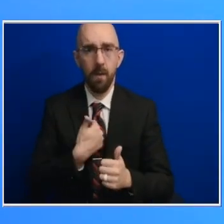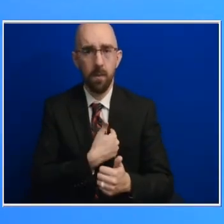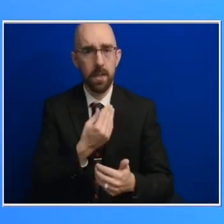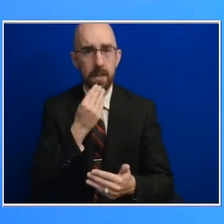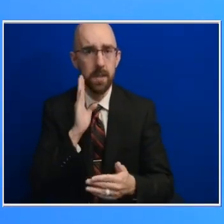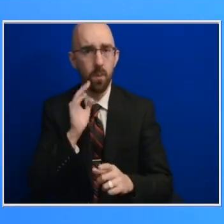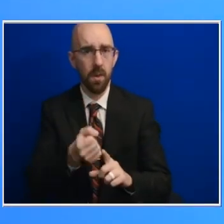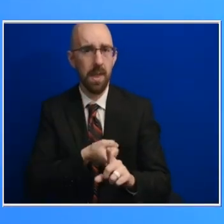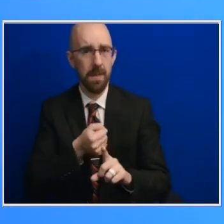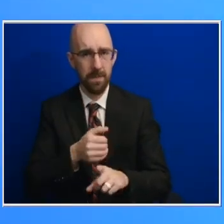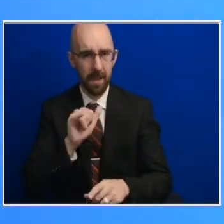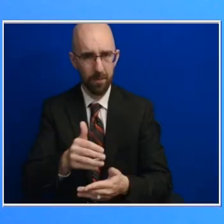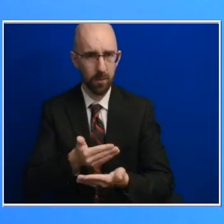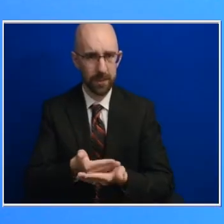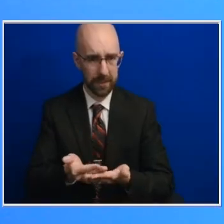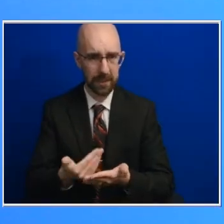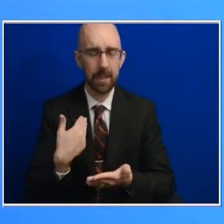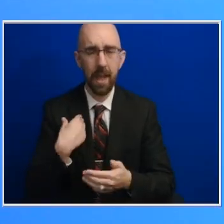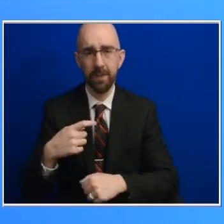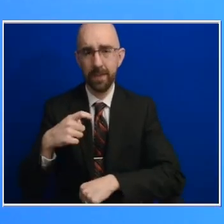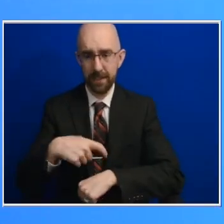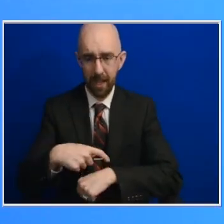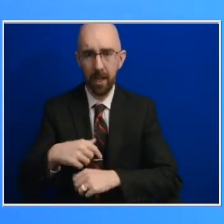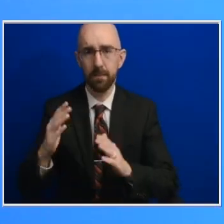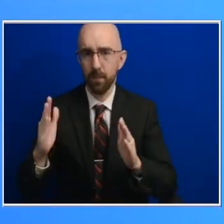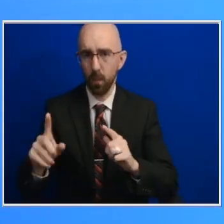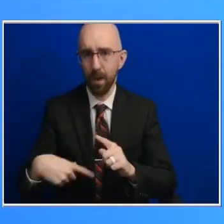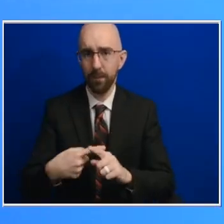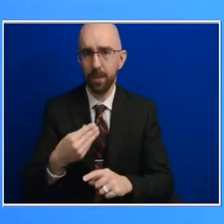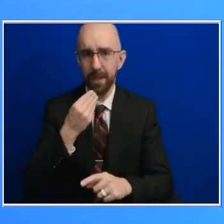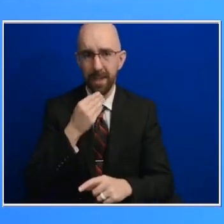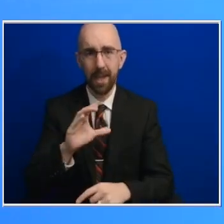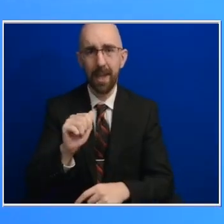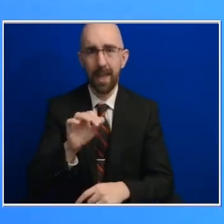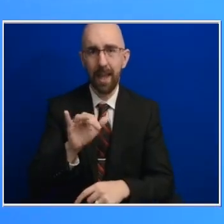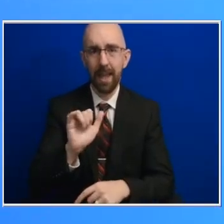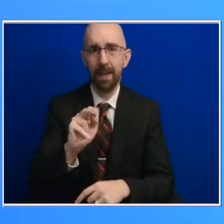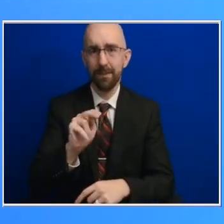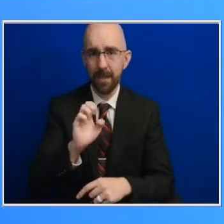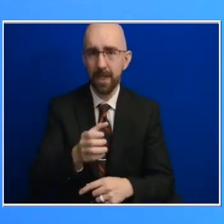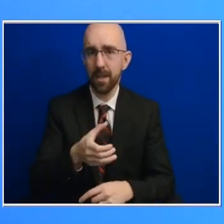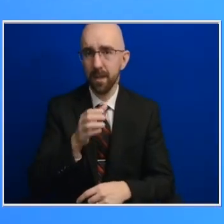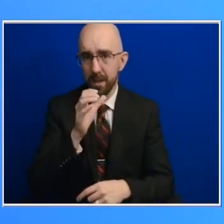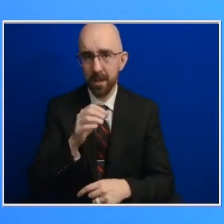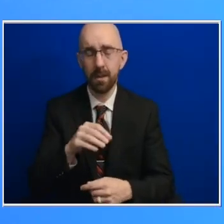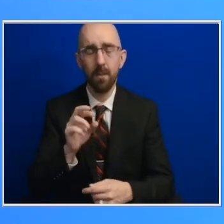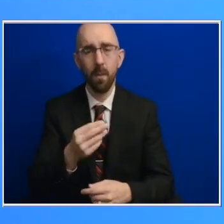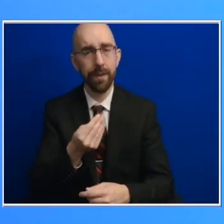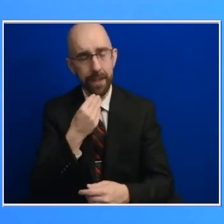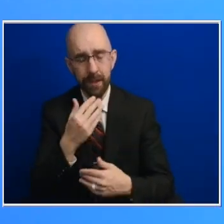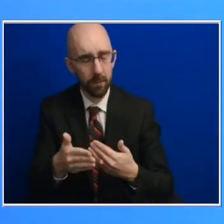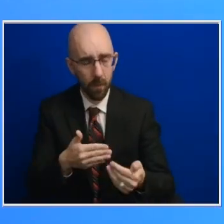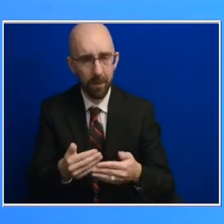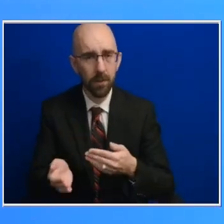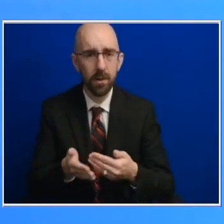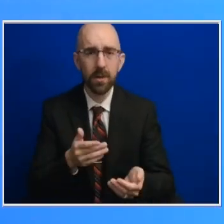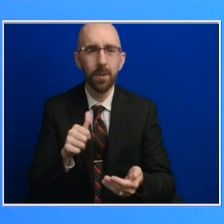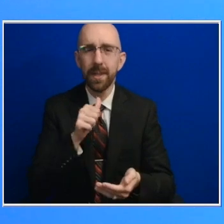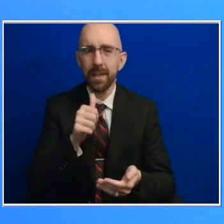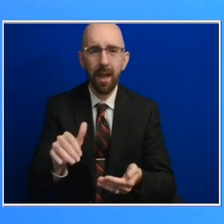things. The times that we eat, even like the caffeine intake, all of those things really come together. So it's not that there